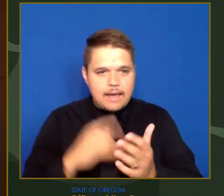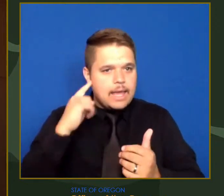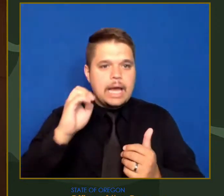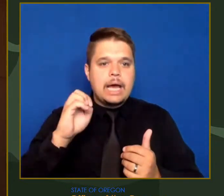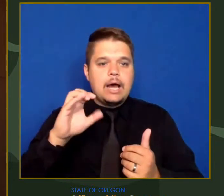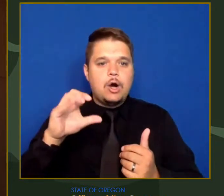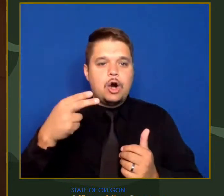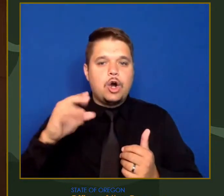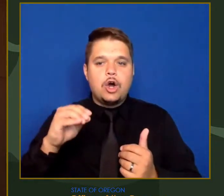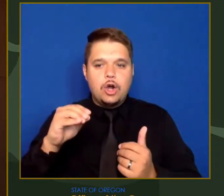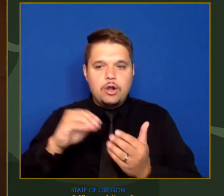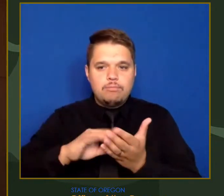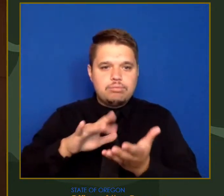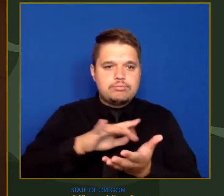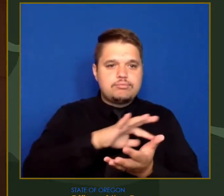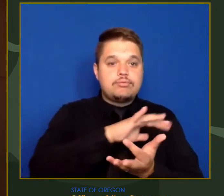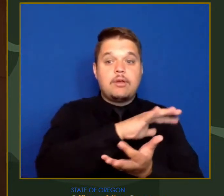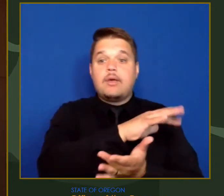Yep.